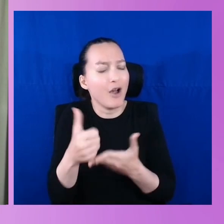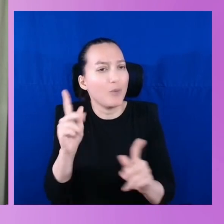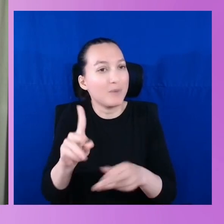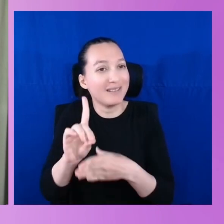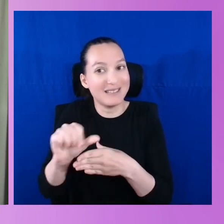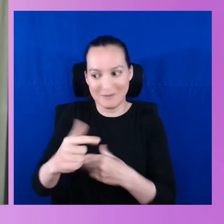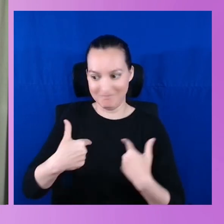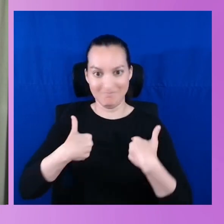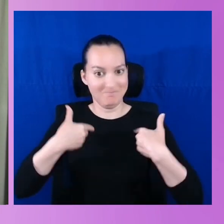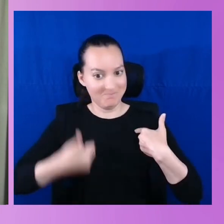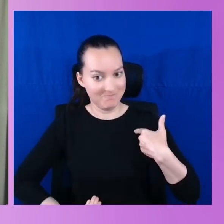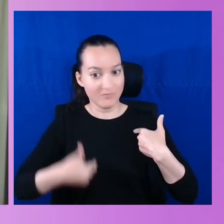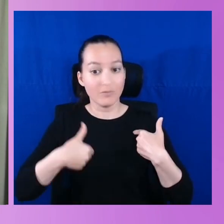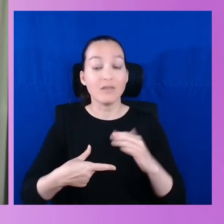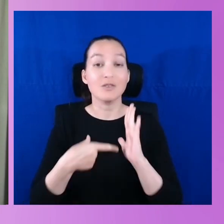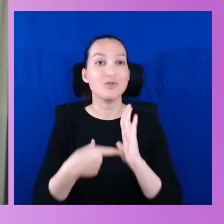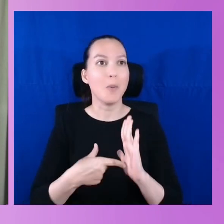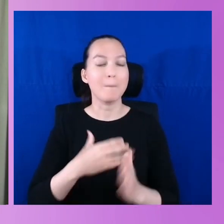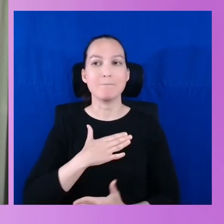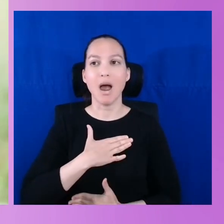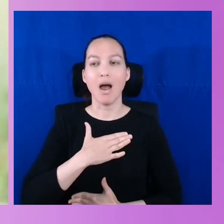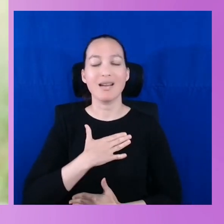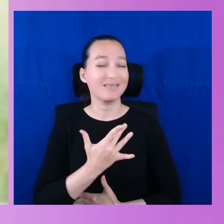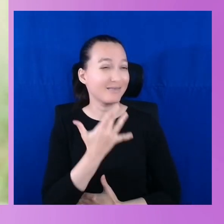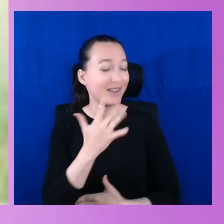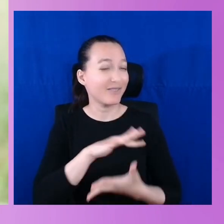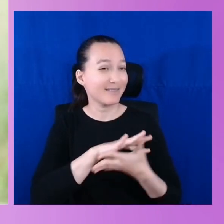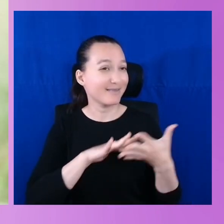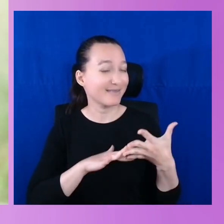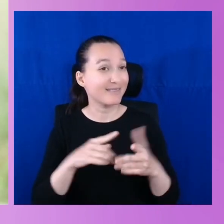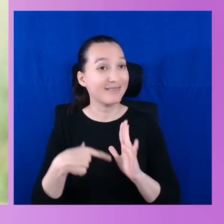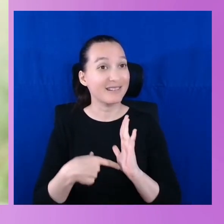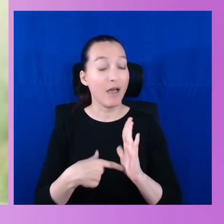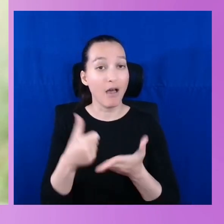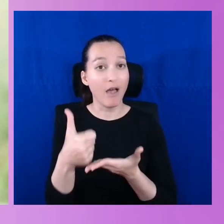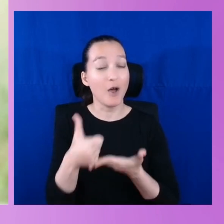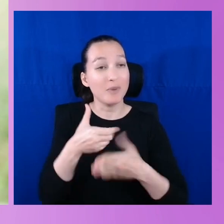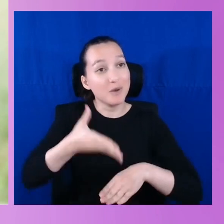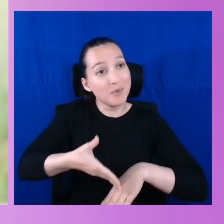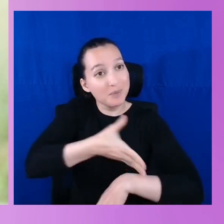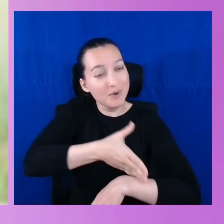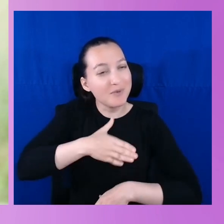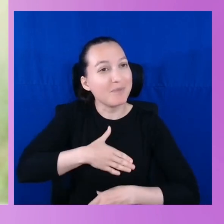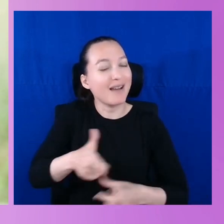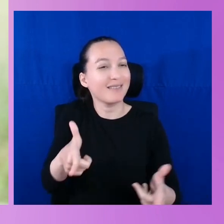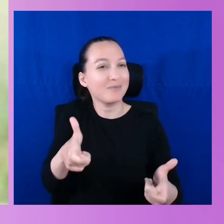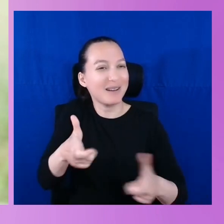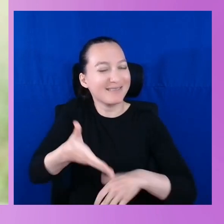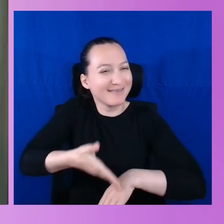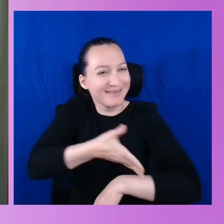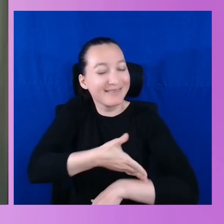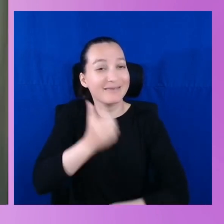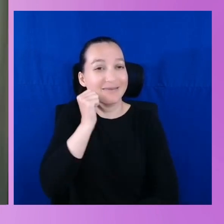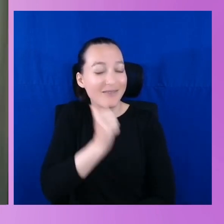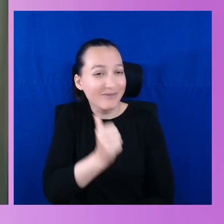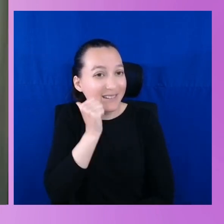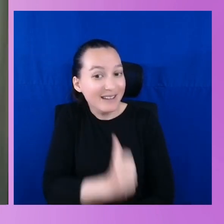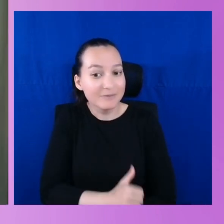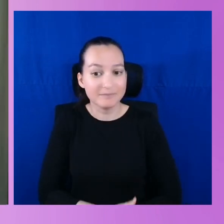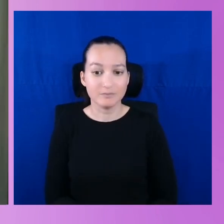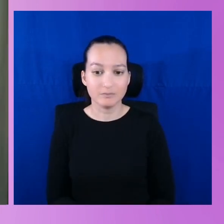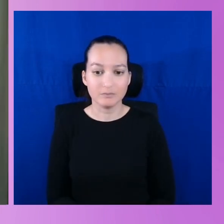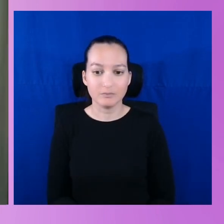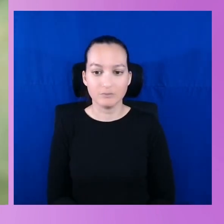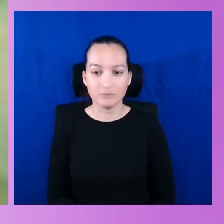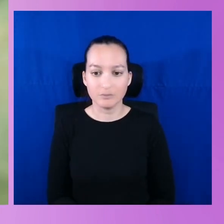I'm going to show you some of my favorite features that help improve my productivity on the daily basis. And